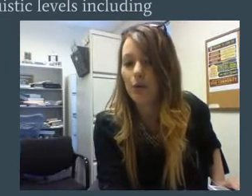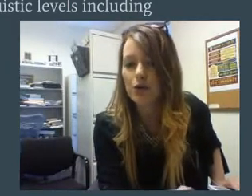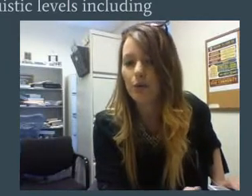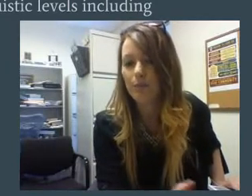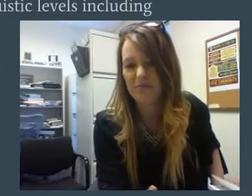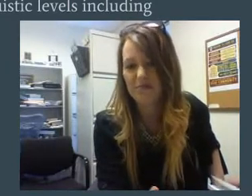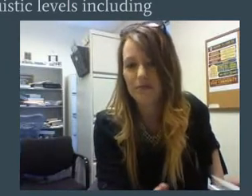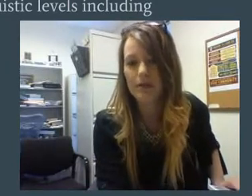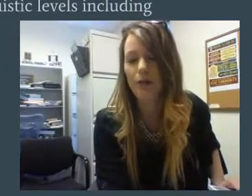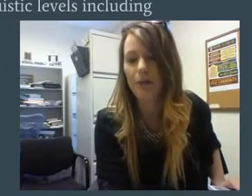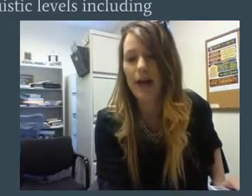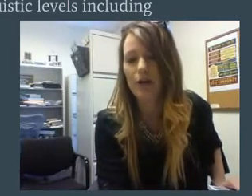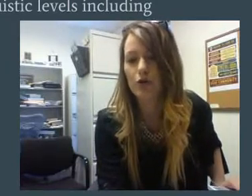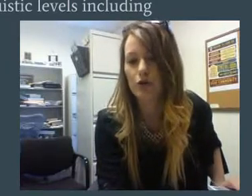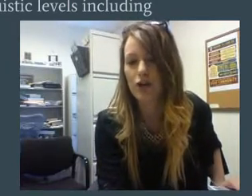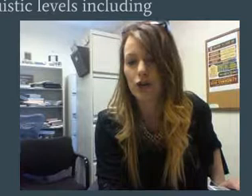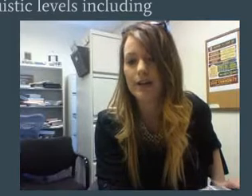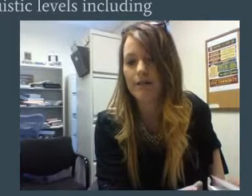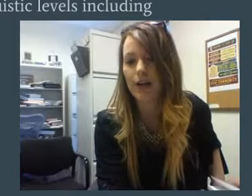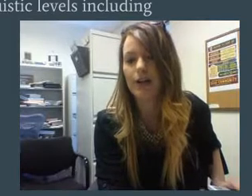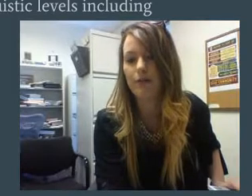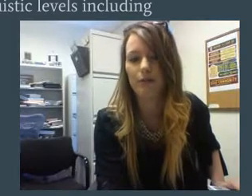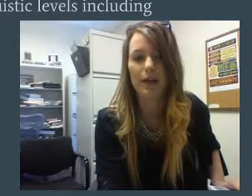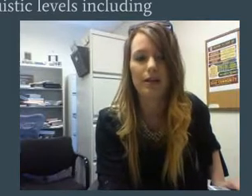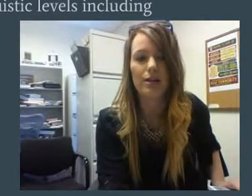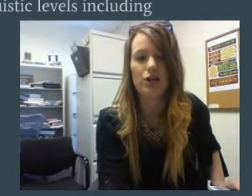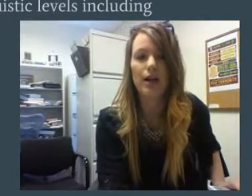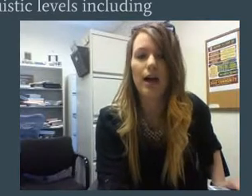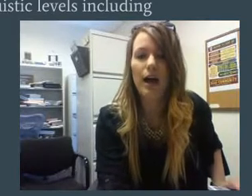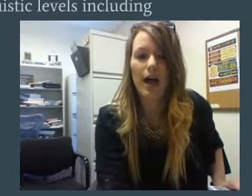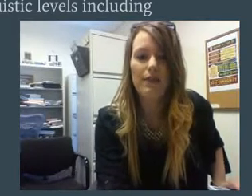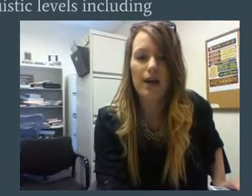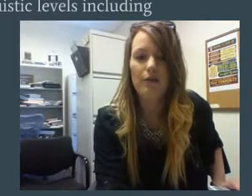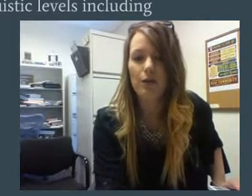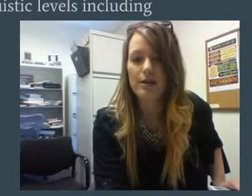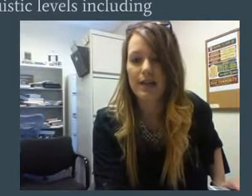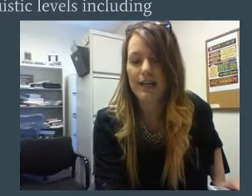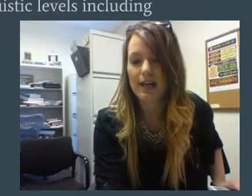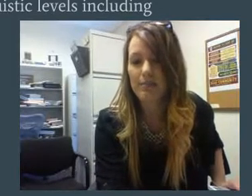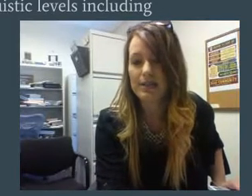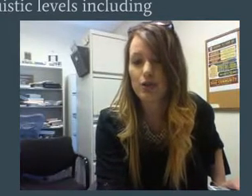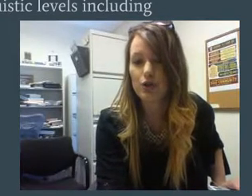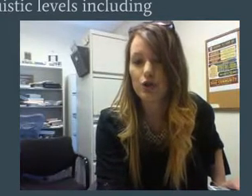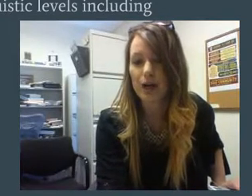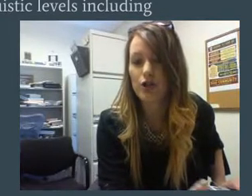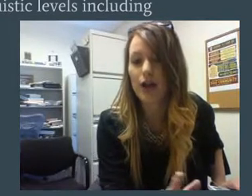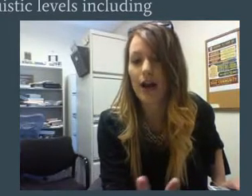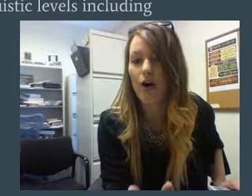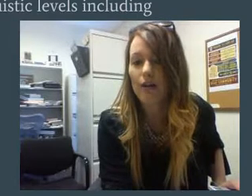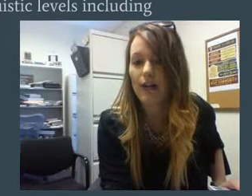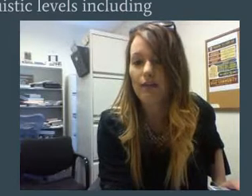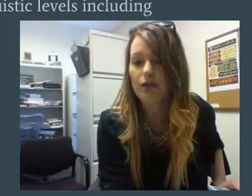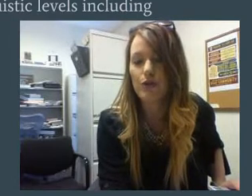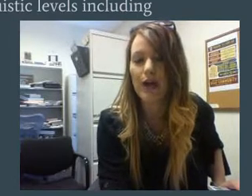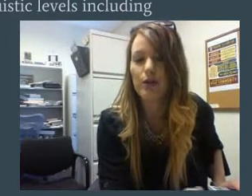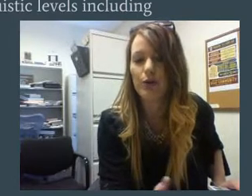me go to. Different grammatical structure is very different from English. And then, of course, it has a compositional structure at